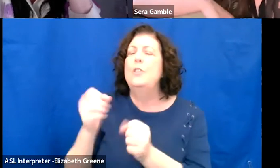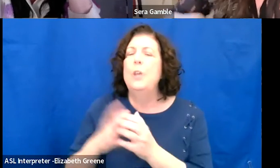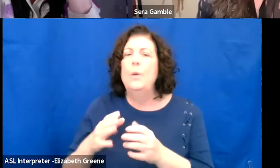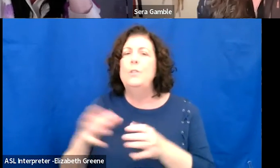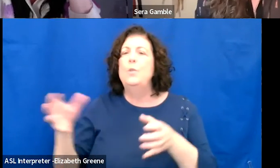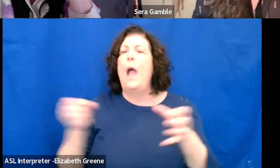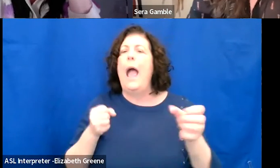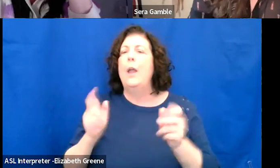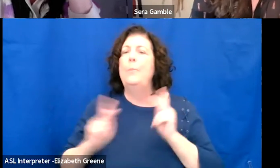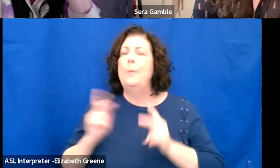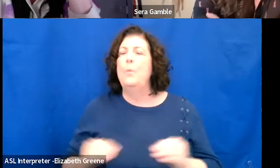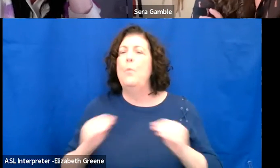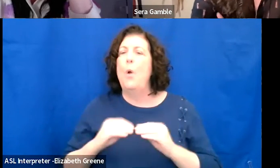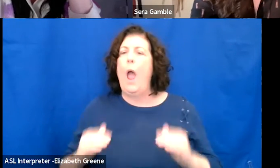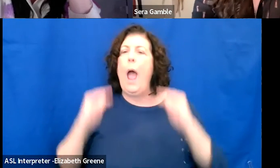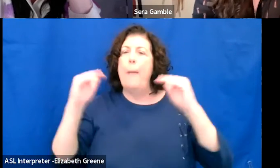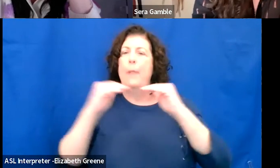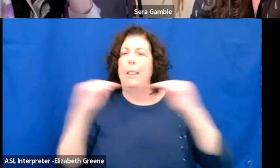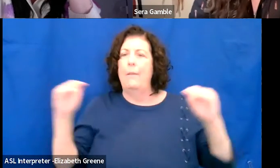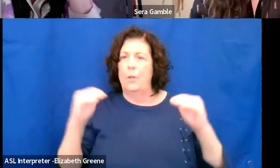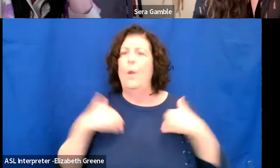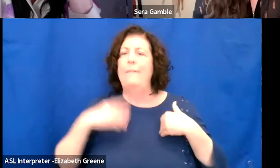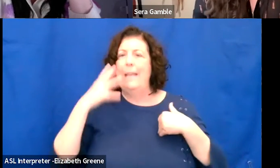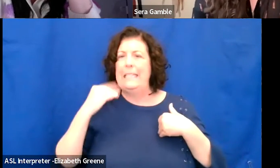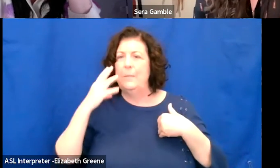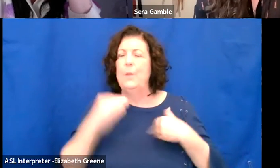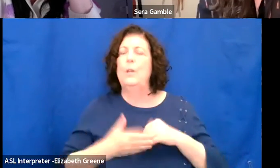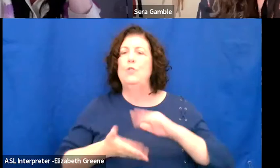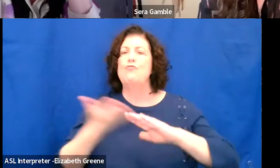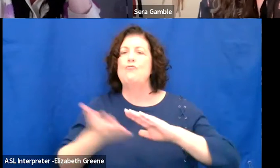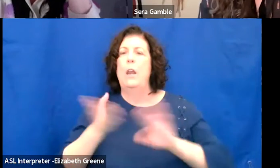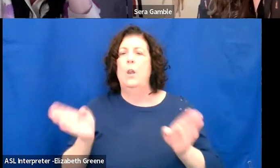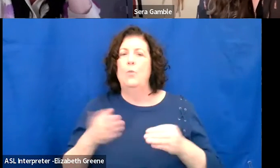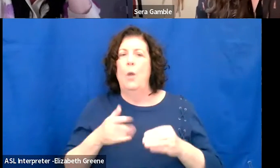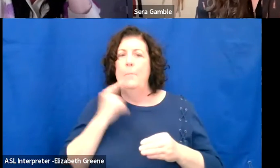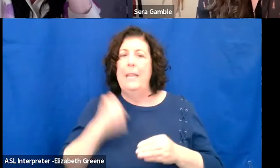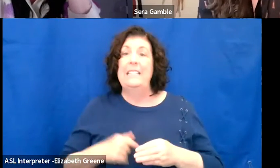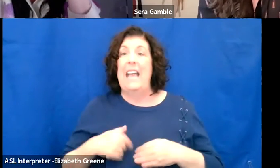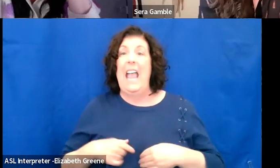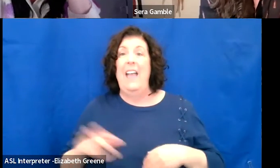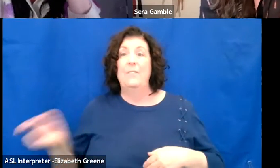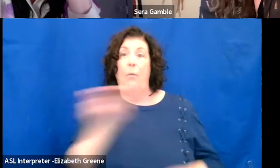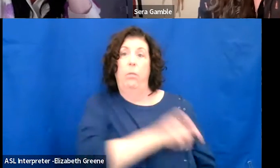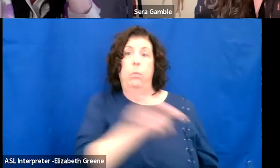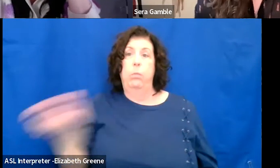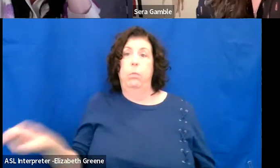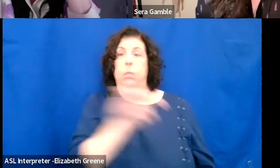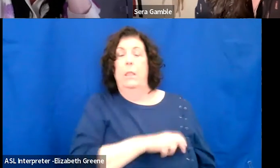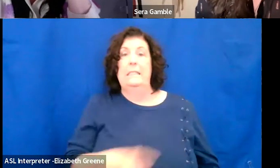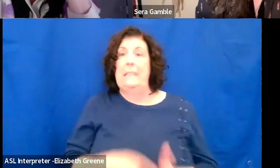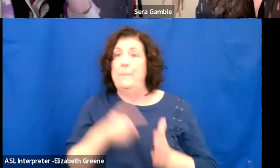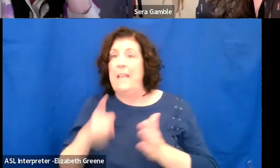running a room, because I was going to need to be efficient and only be in the room half the day sometimes. And I wanted things to be able to keep going.